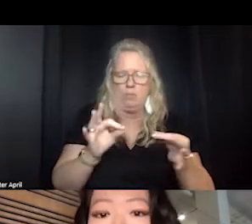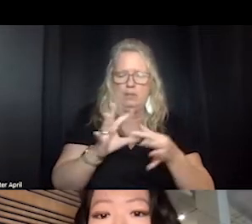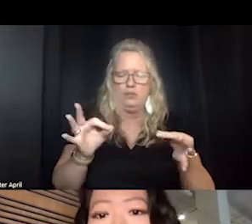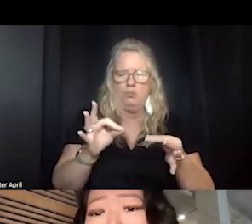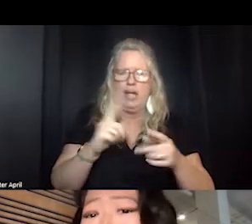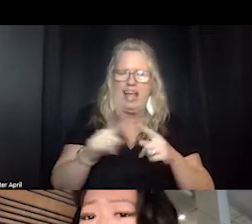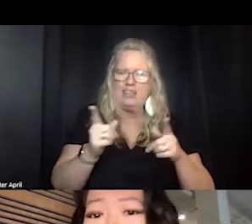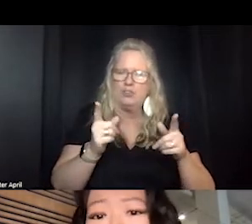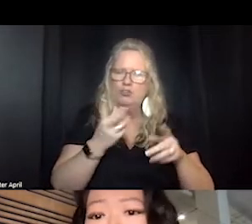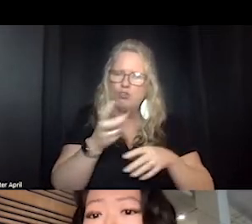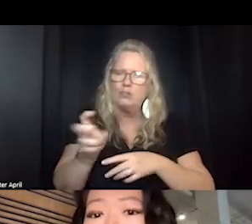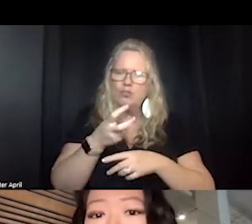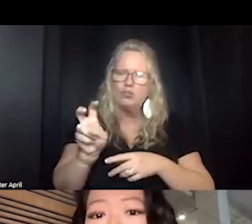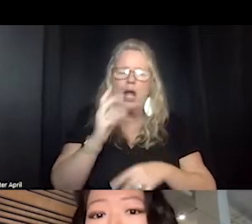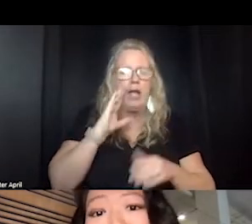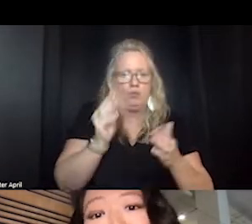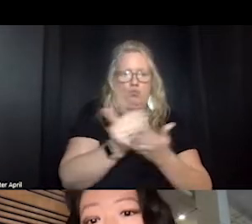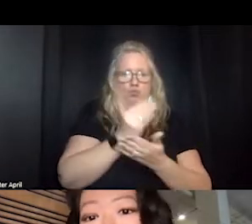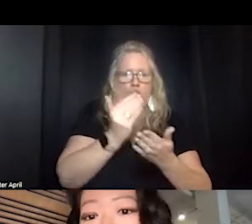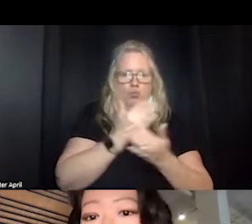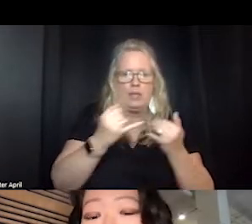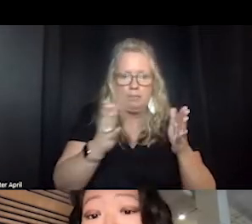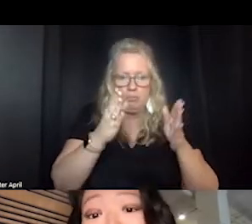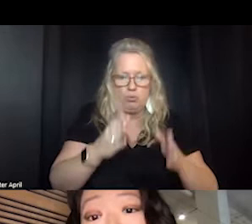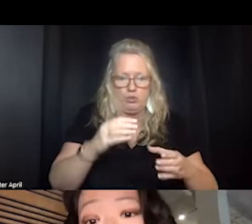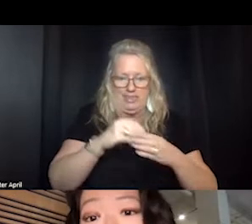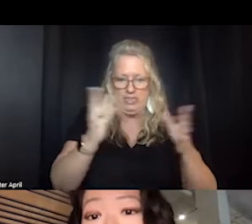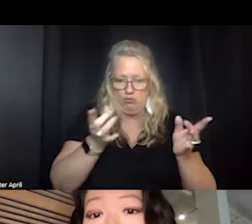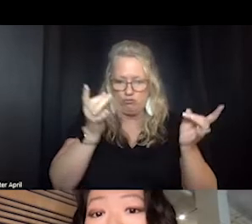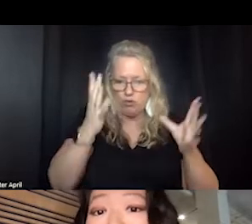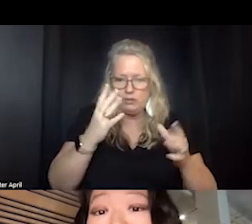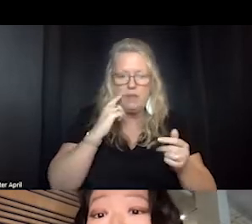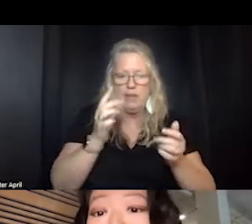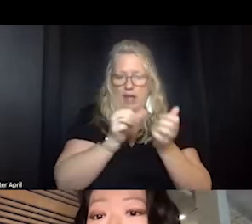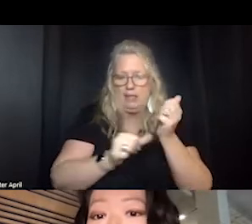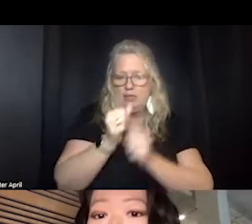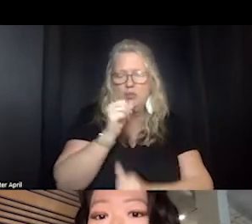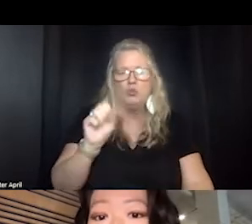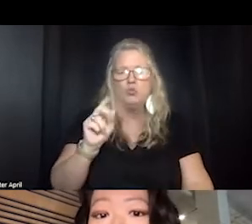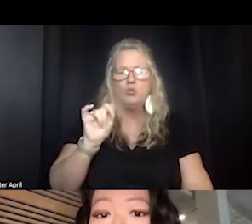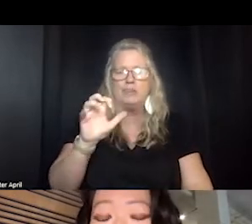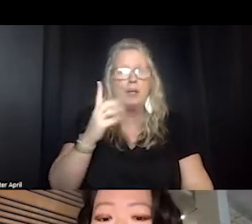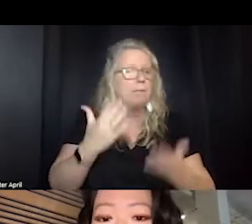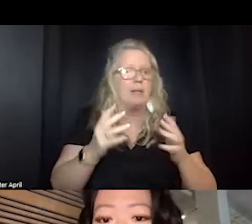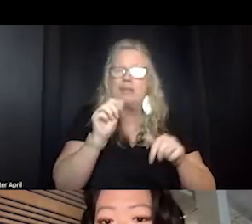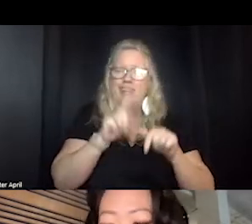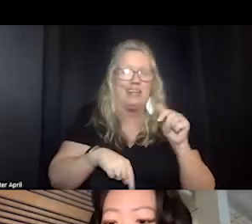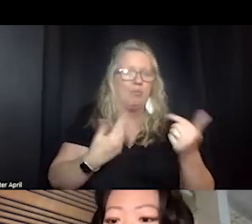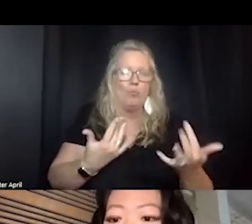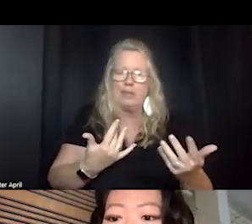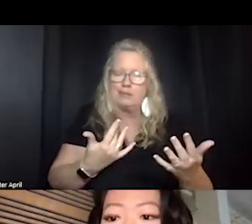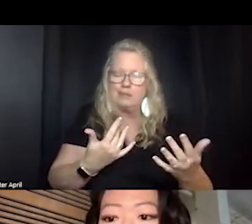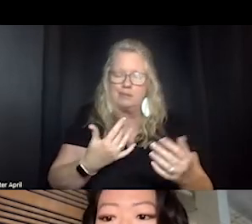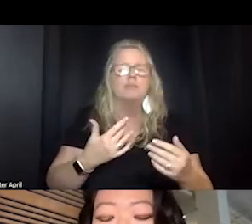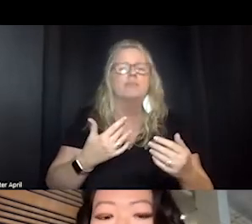transfers. I know this is a new line, but a person in crisis who is suicidal may not have the capacity to wait.